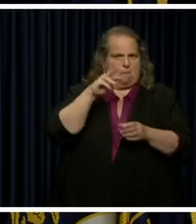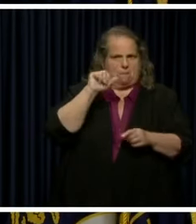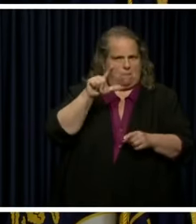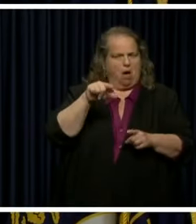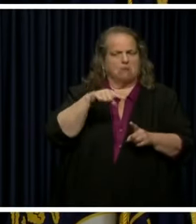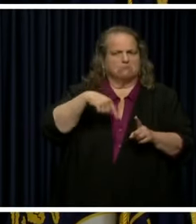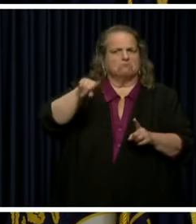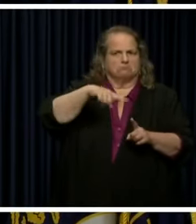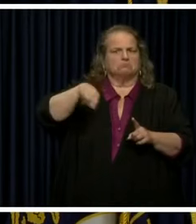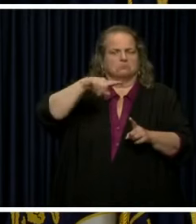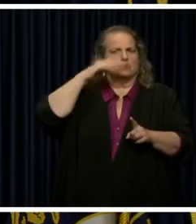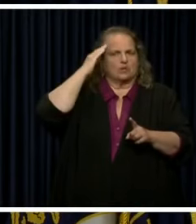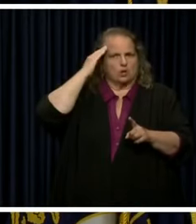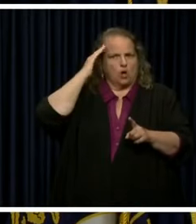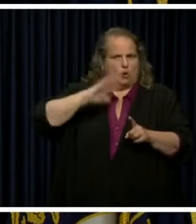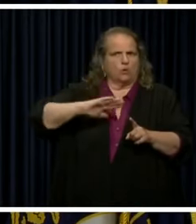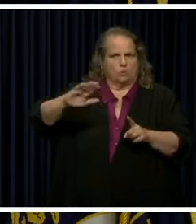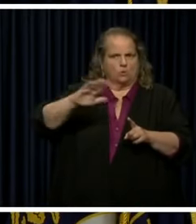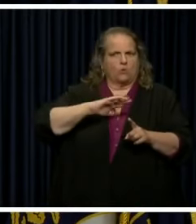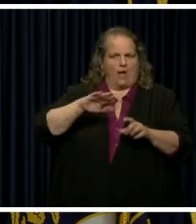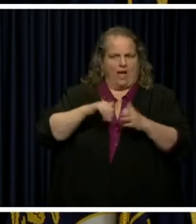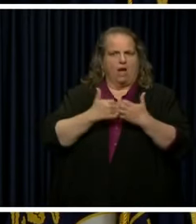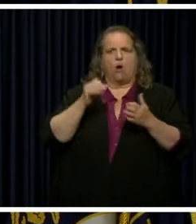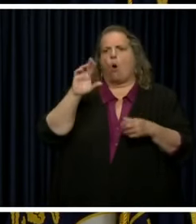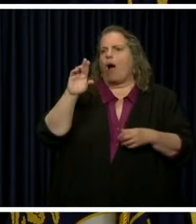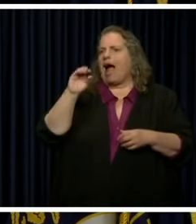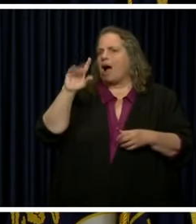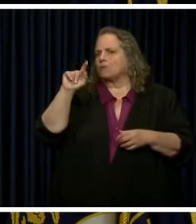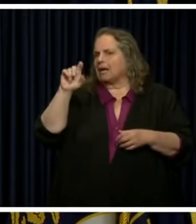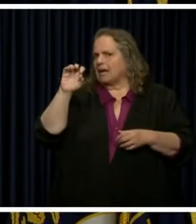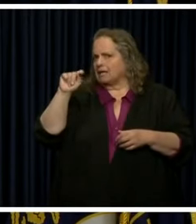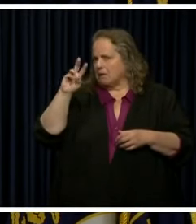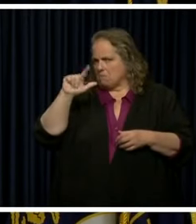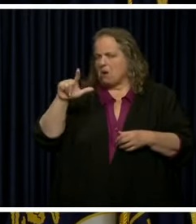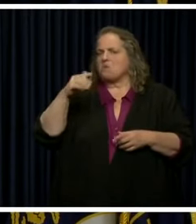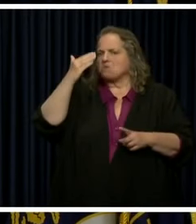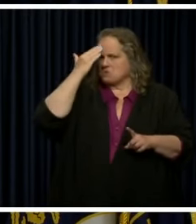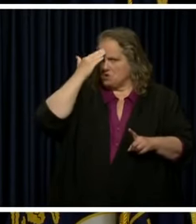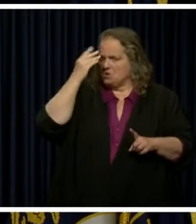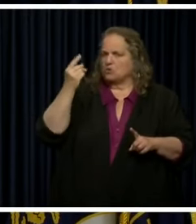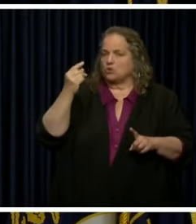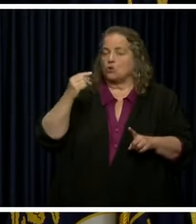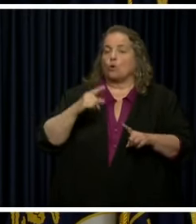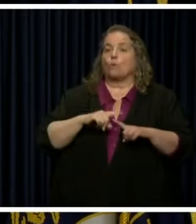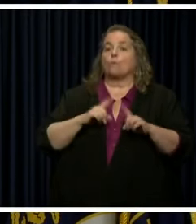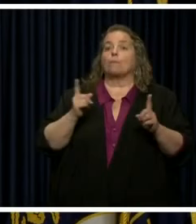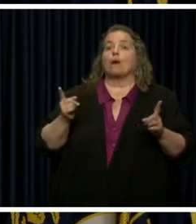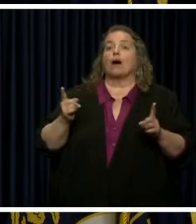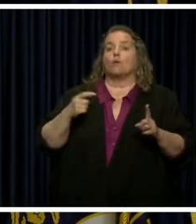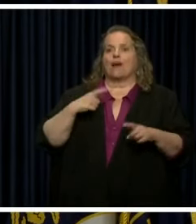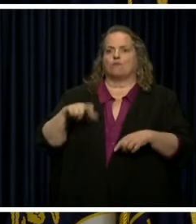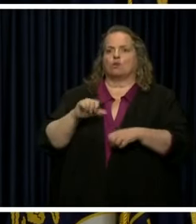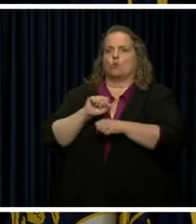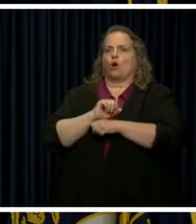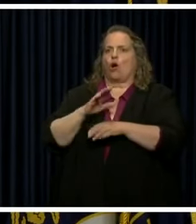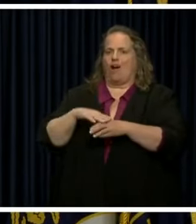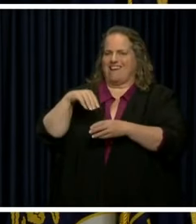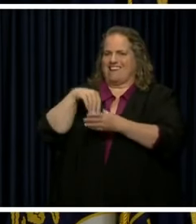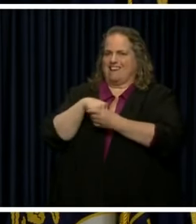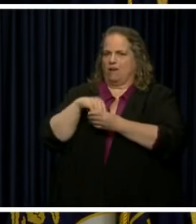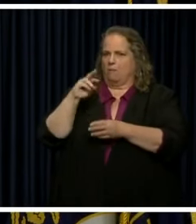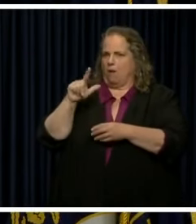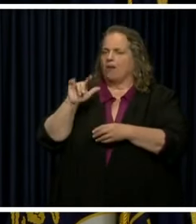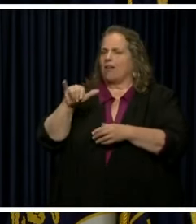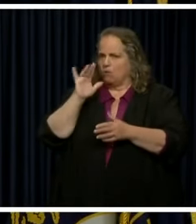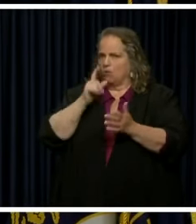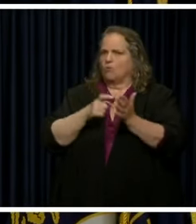strip mall retail or outlet mall retail. And so we're going to have to work on that, and that's going to require a little